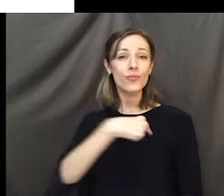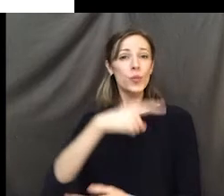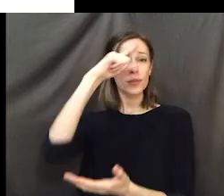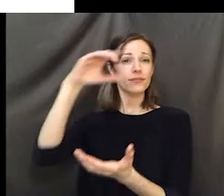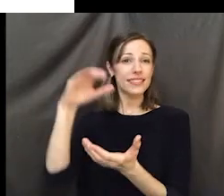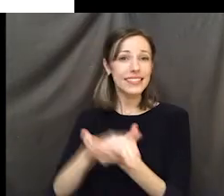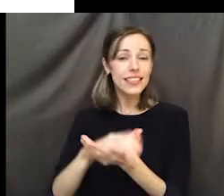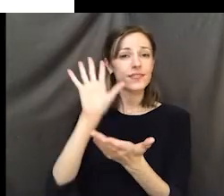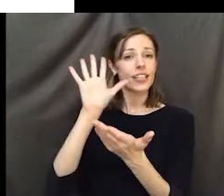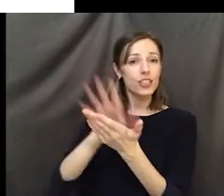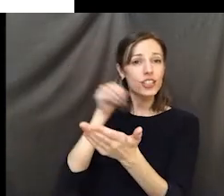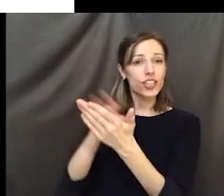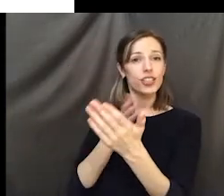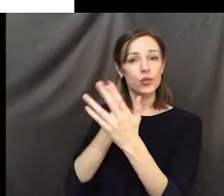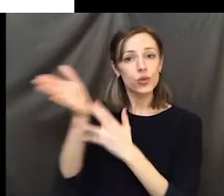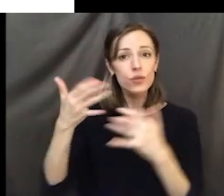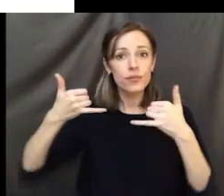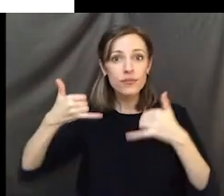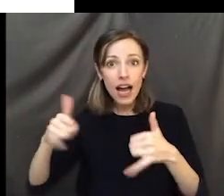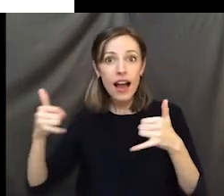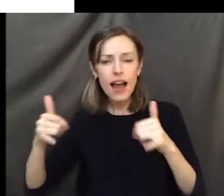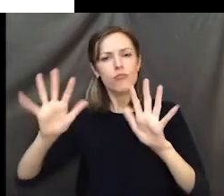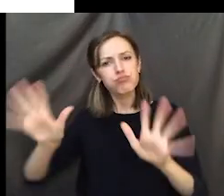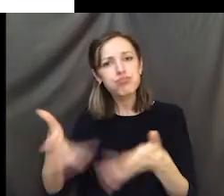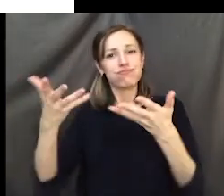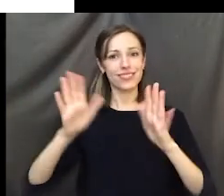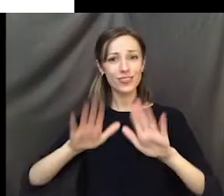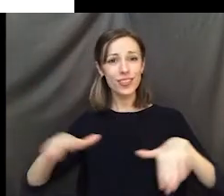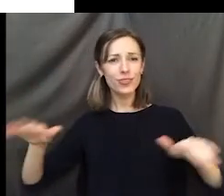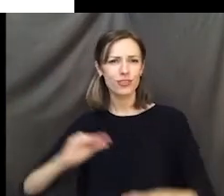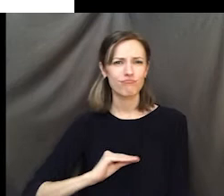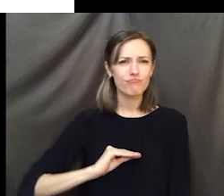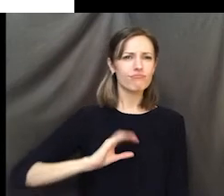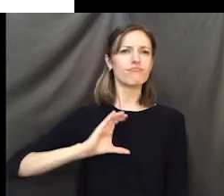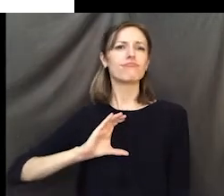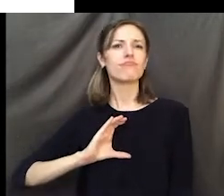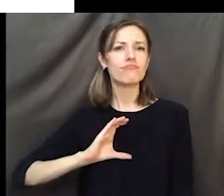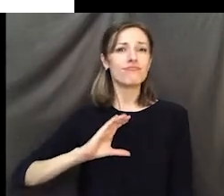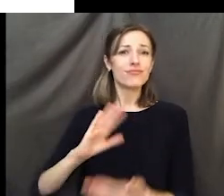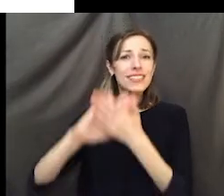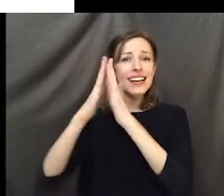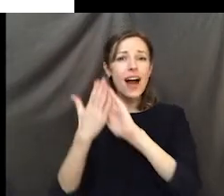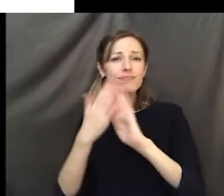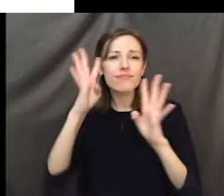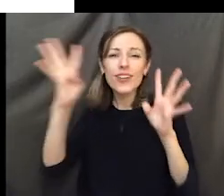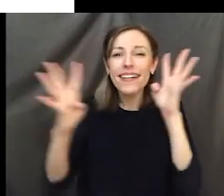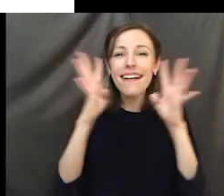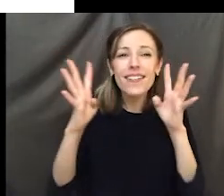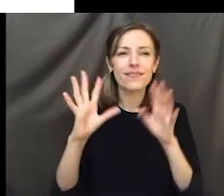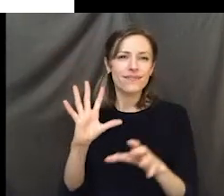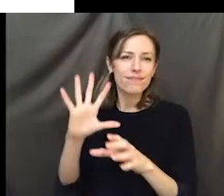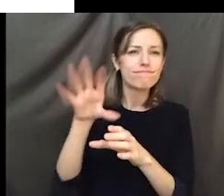serve them, their communities, and society. We work to change the hearts and minds of those who influence children's lives through programs, research,